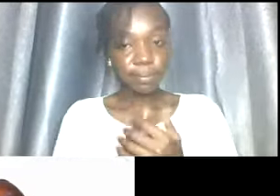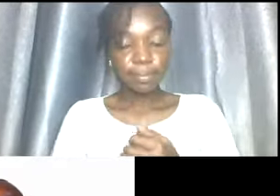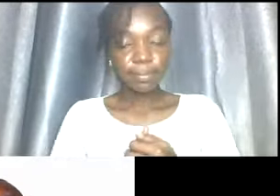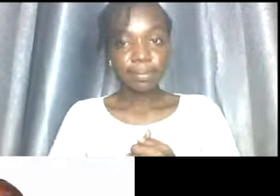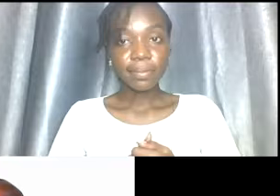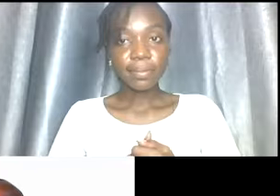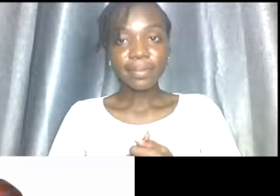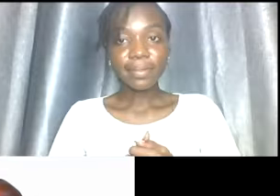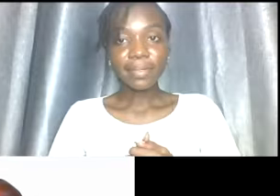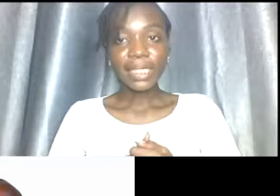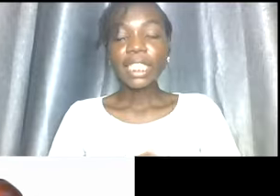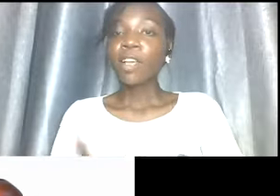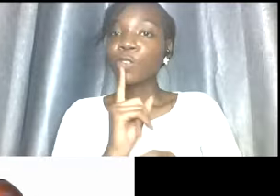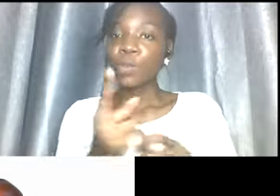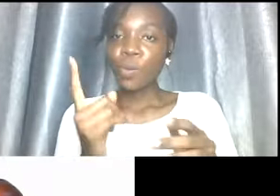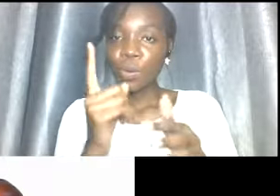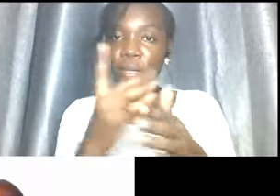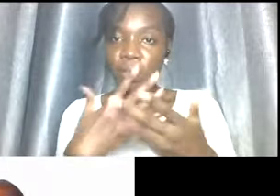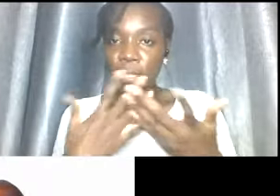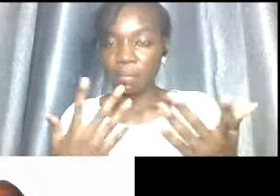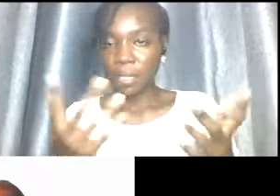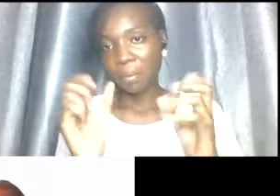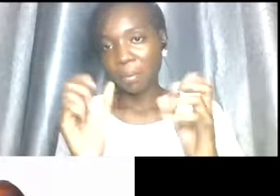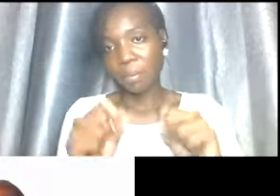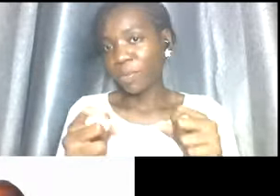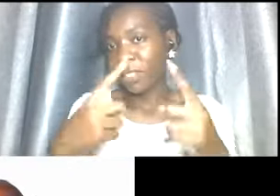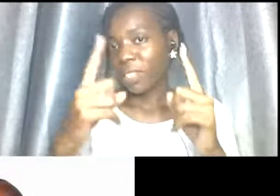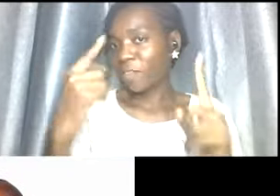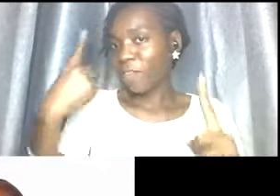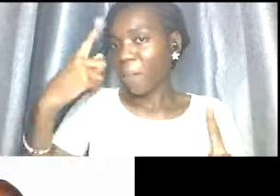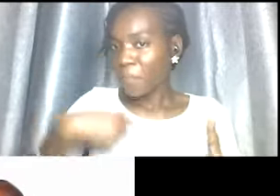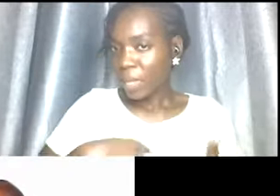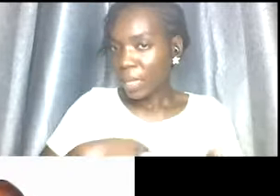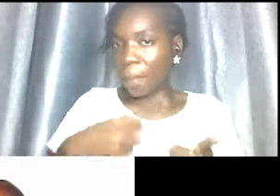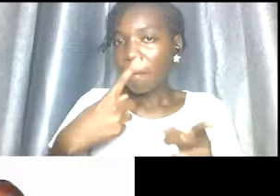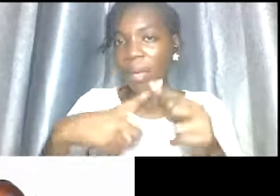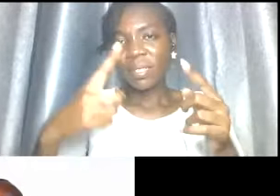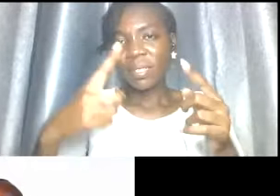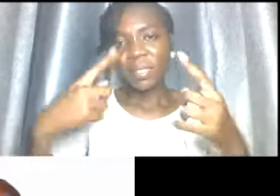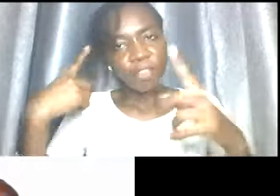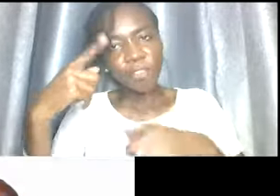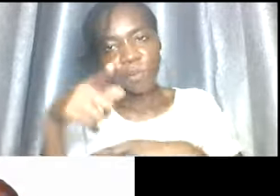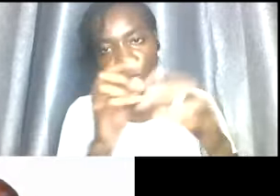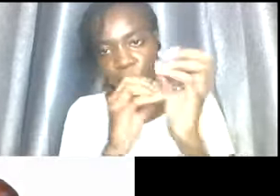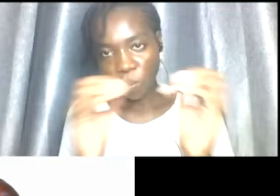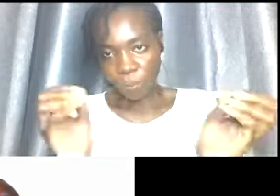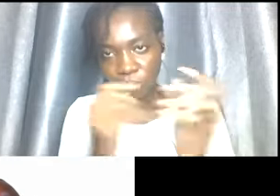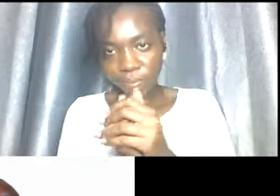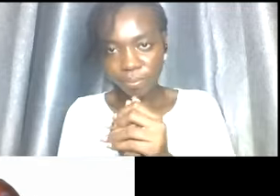So what might be successful for me may not look like success to you.